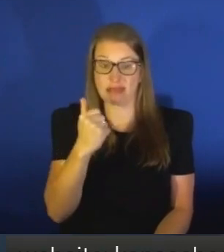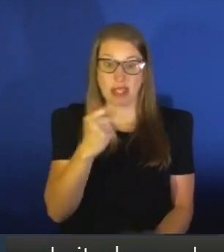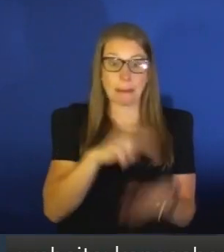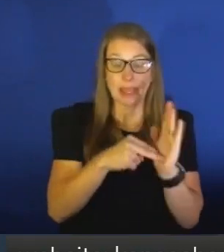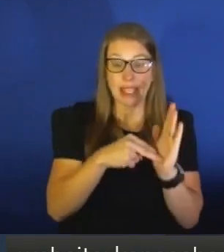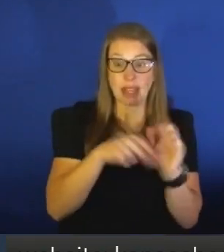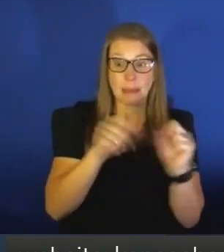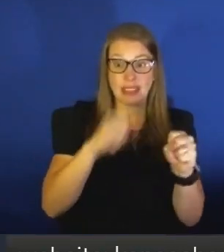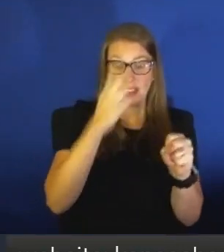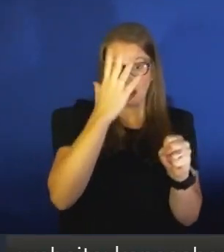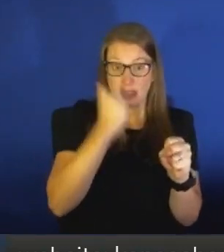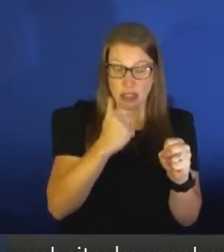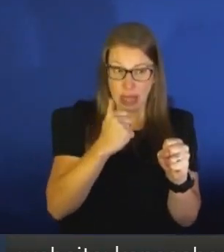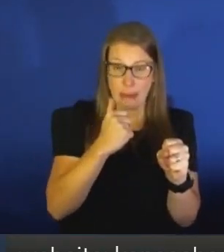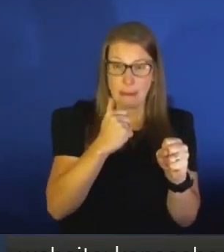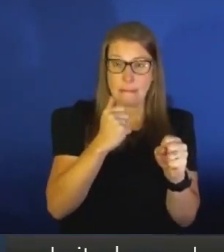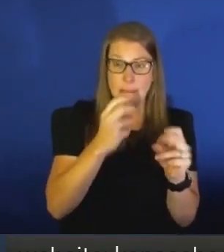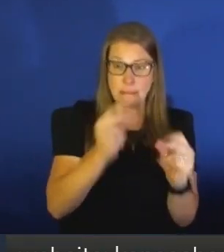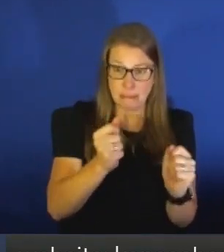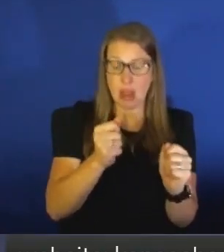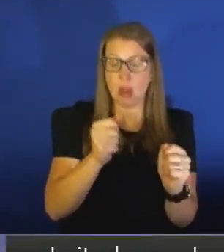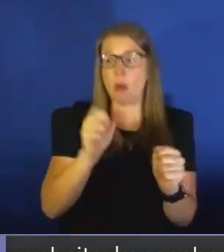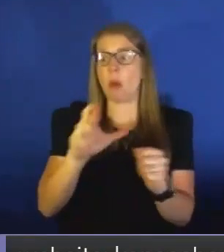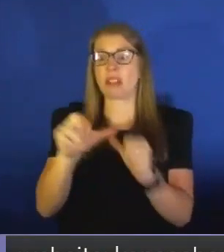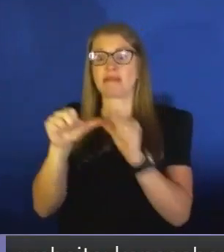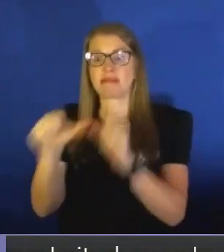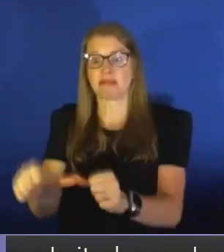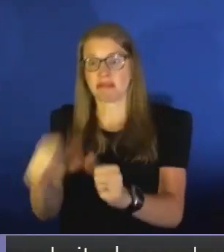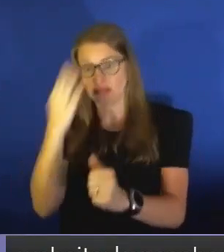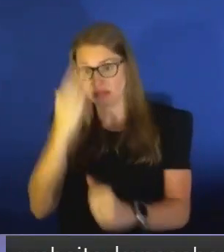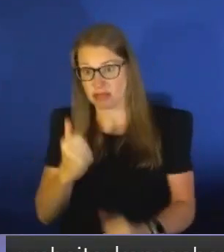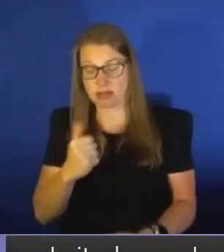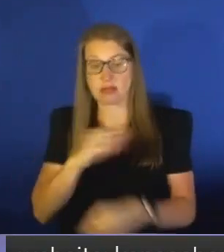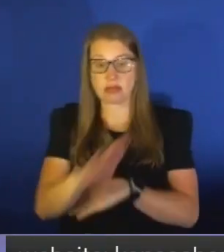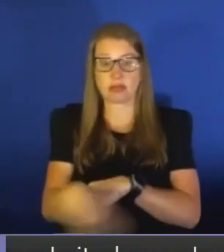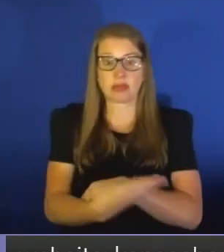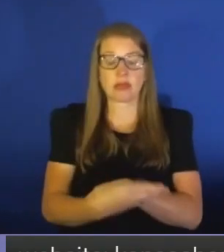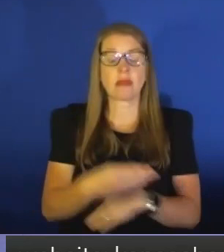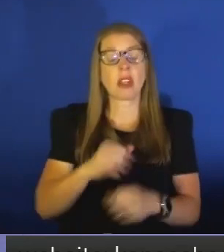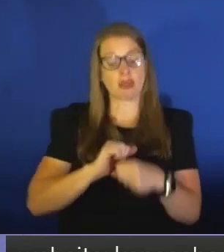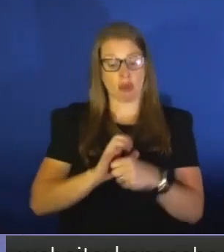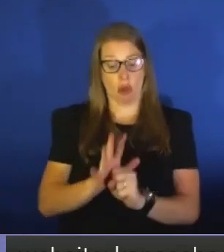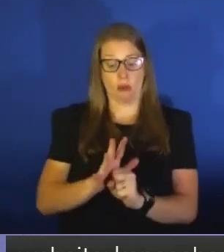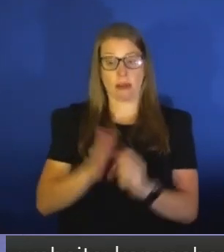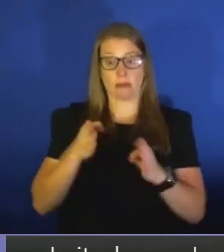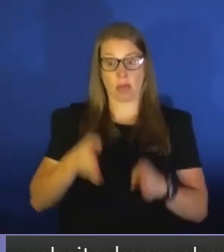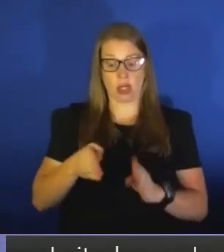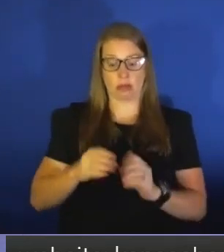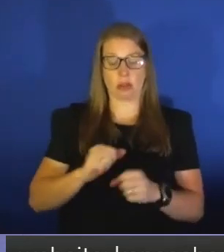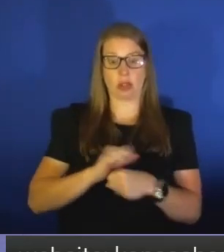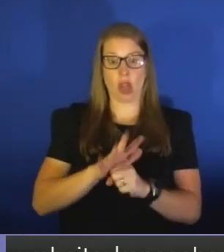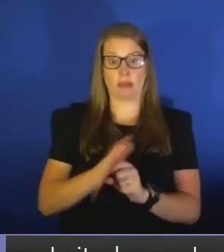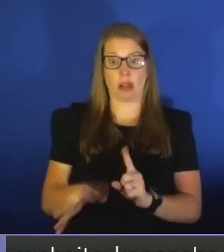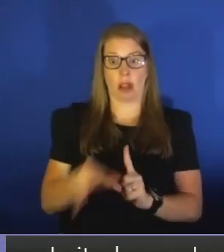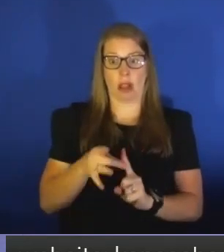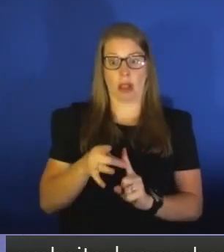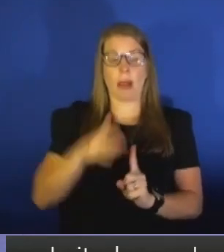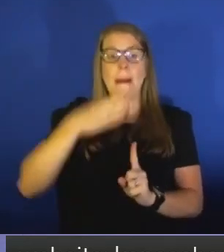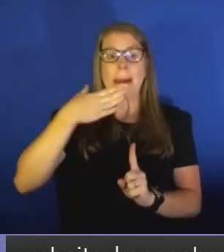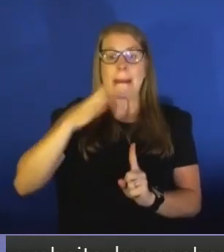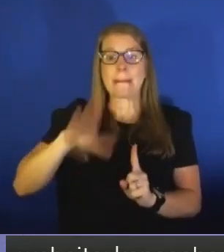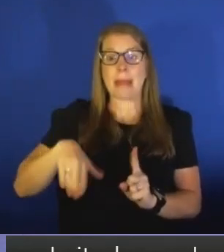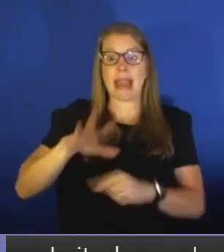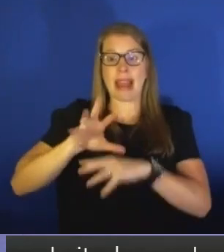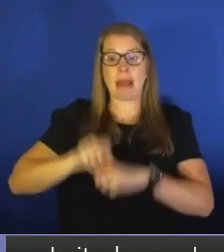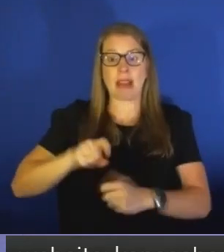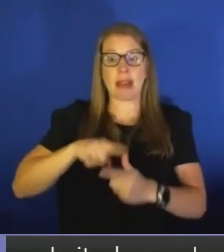common thing we're seeing. Could somebody have due to COVID, start having bad sleep habits and this just turn into a lifelong issue that they have?